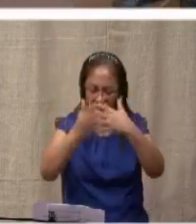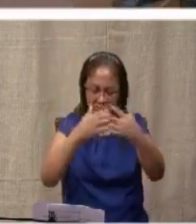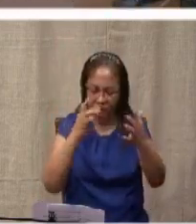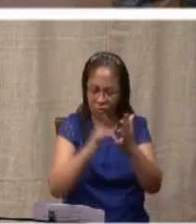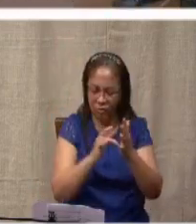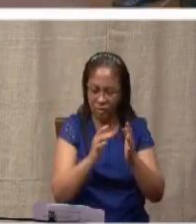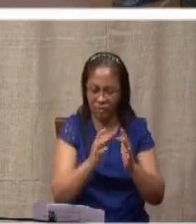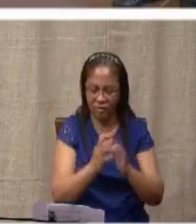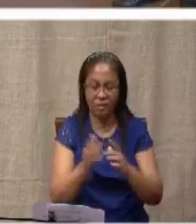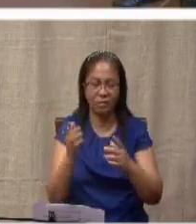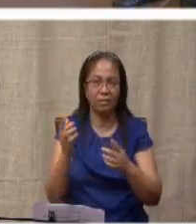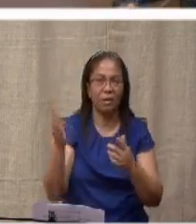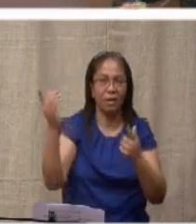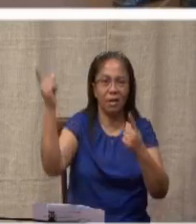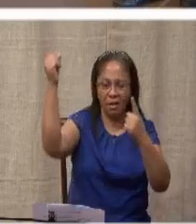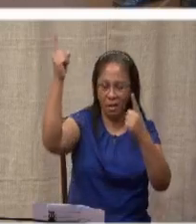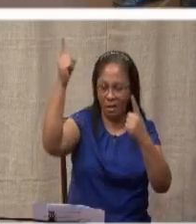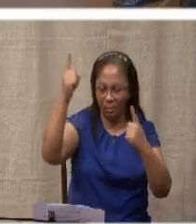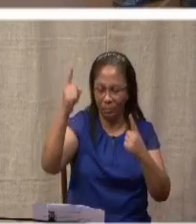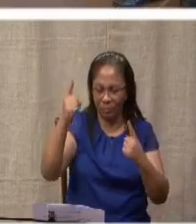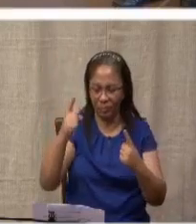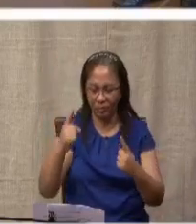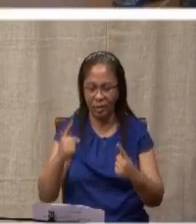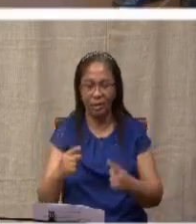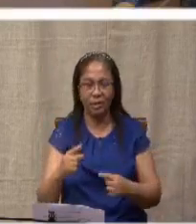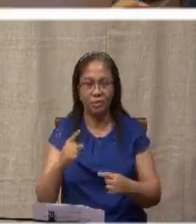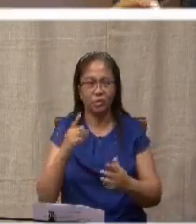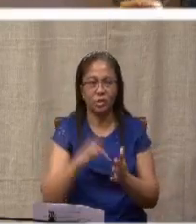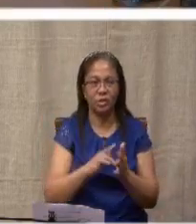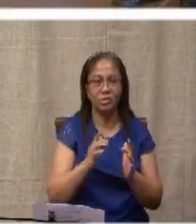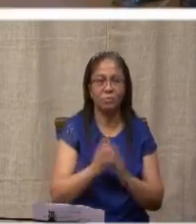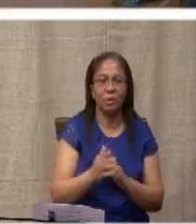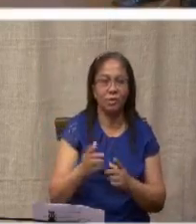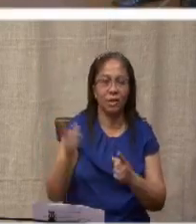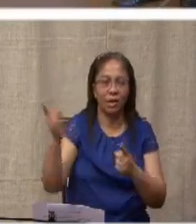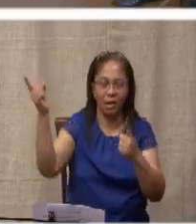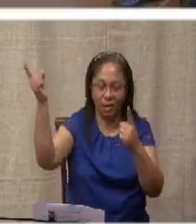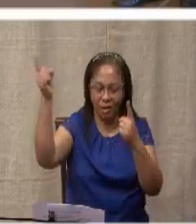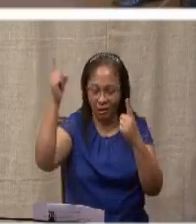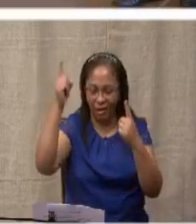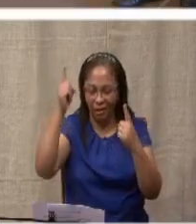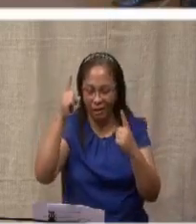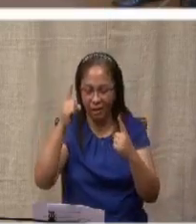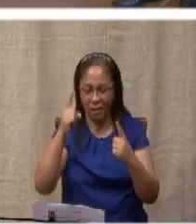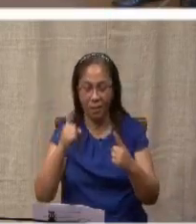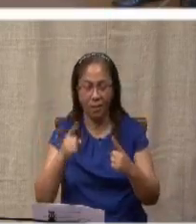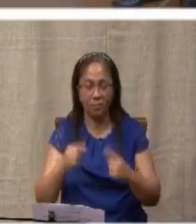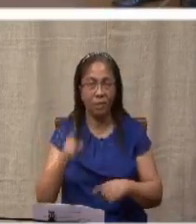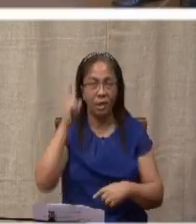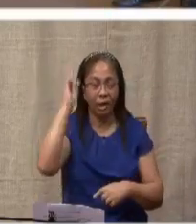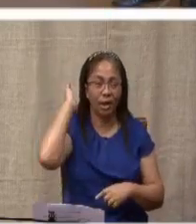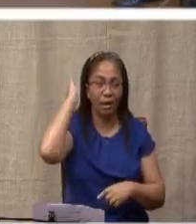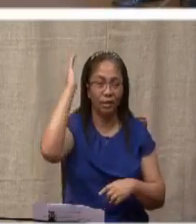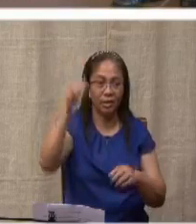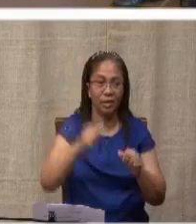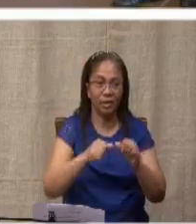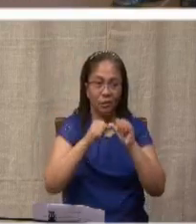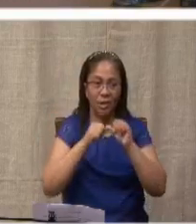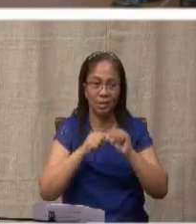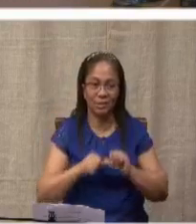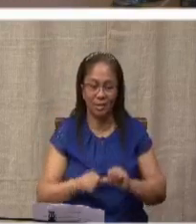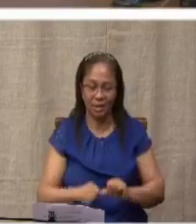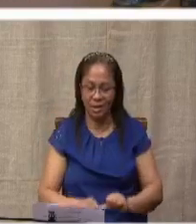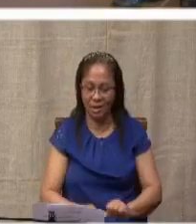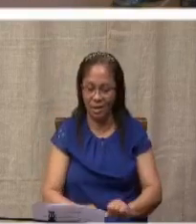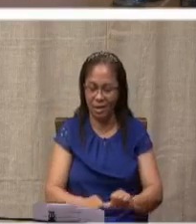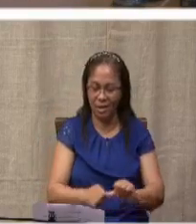those skies are grey jesus will come and he